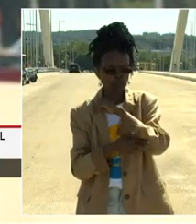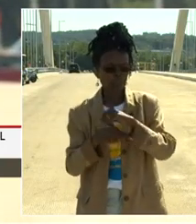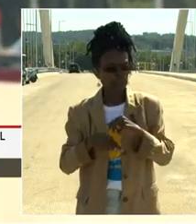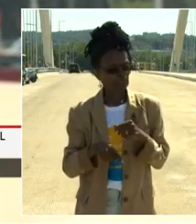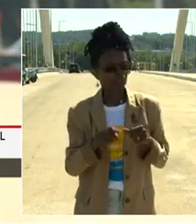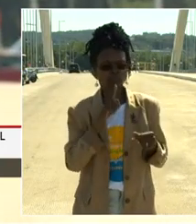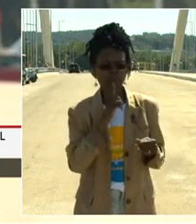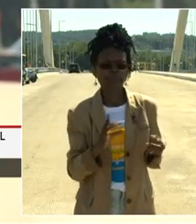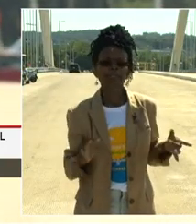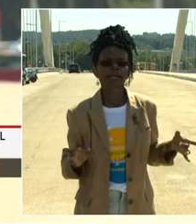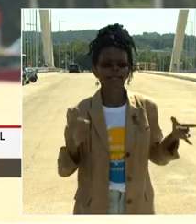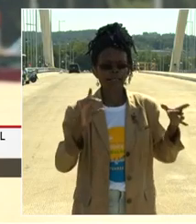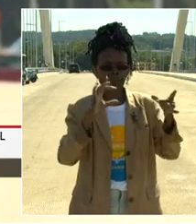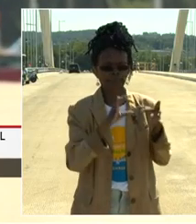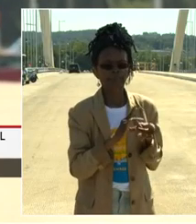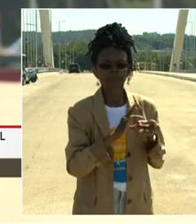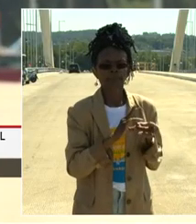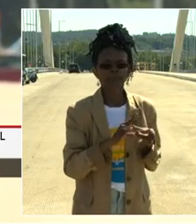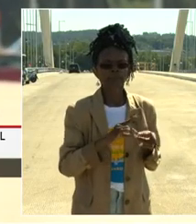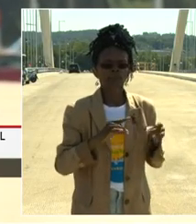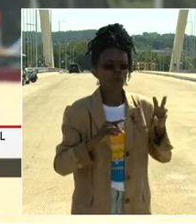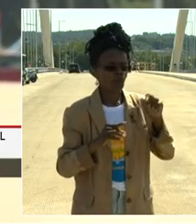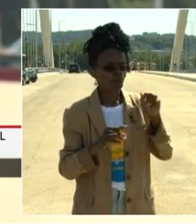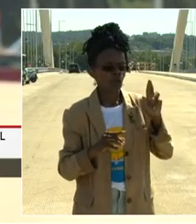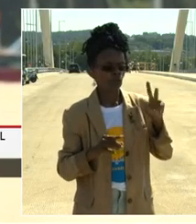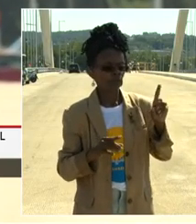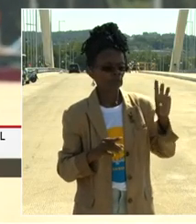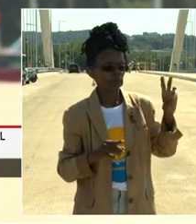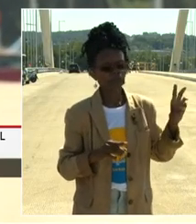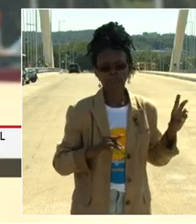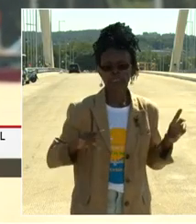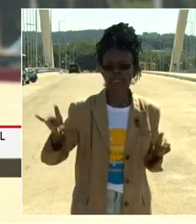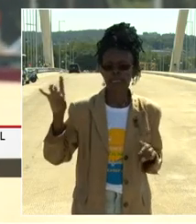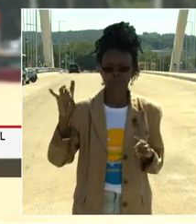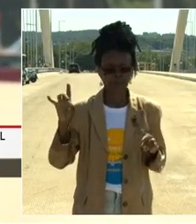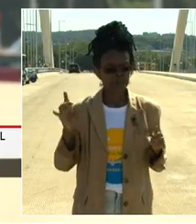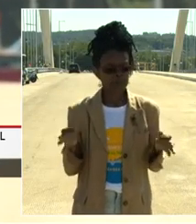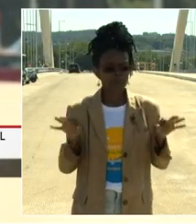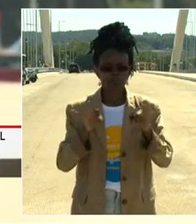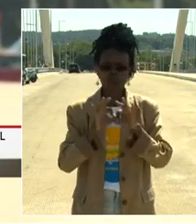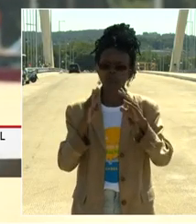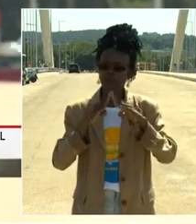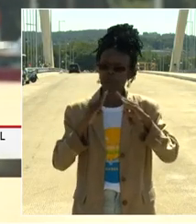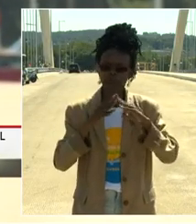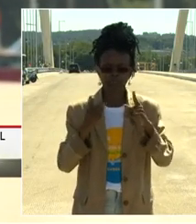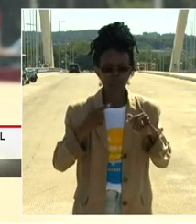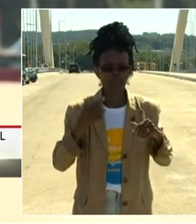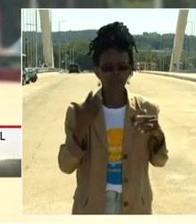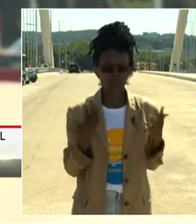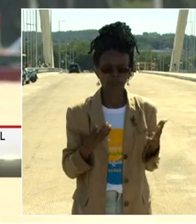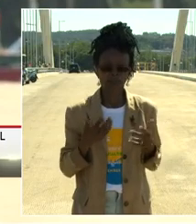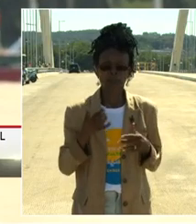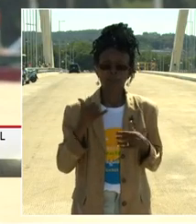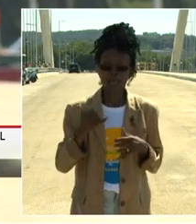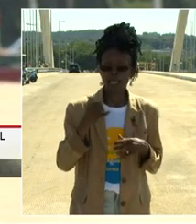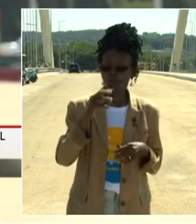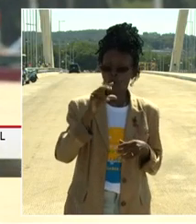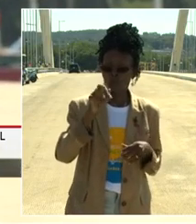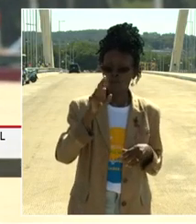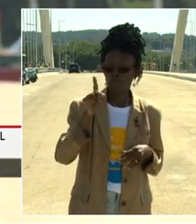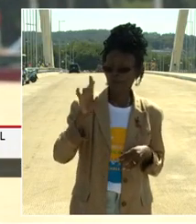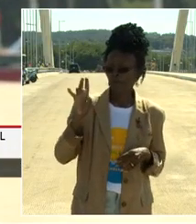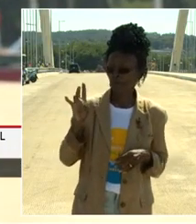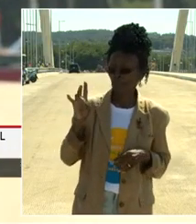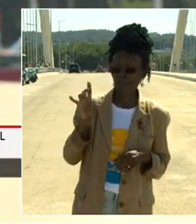It connects, after all, important parts of our city, wards 7 and 8, to the rest